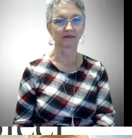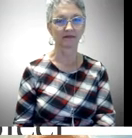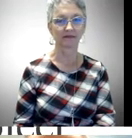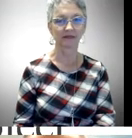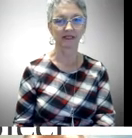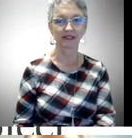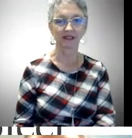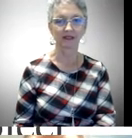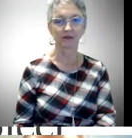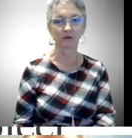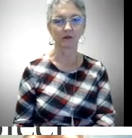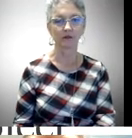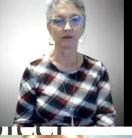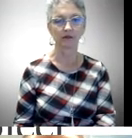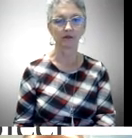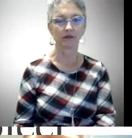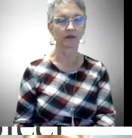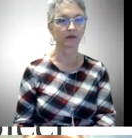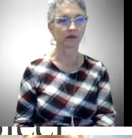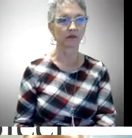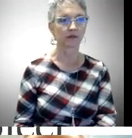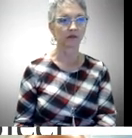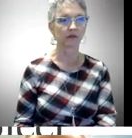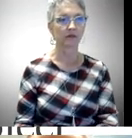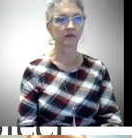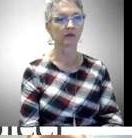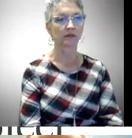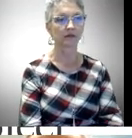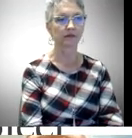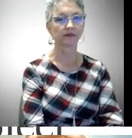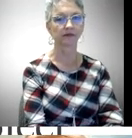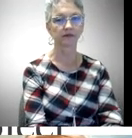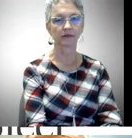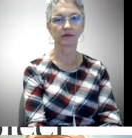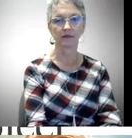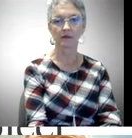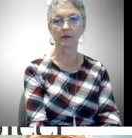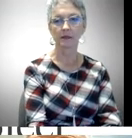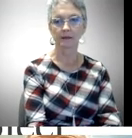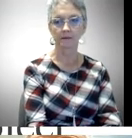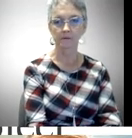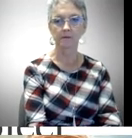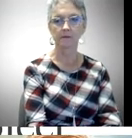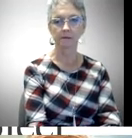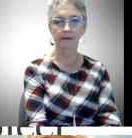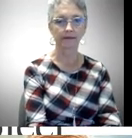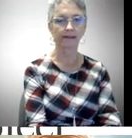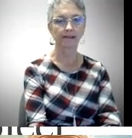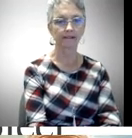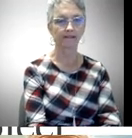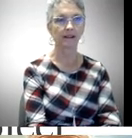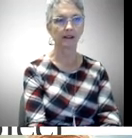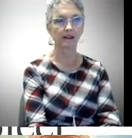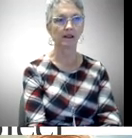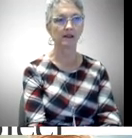was actually the ARC of Texas pushed it. And the fact that it was in St. Angelo, I don't think anyone